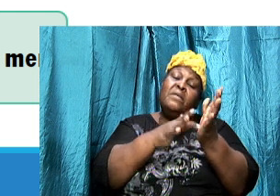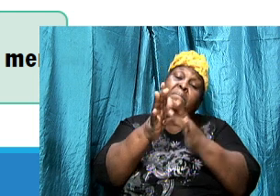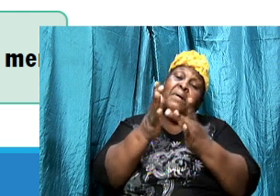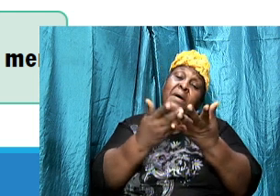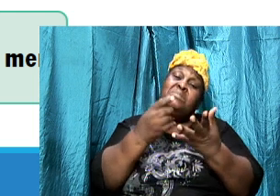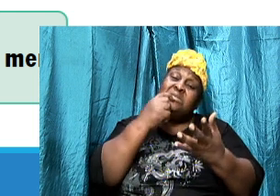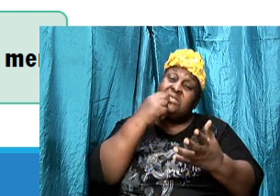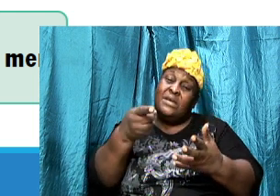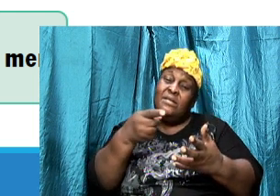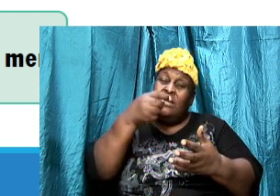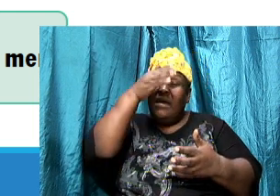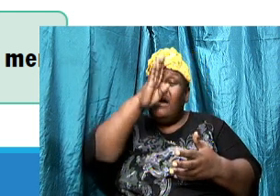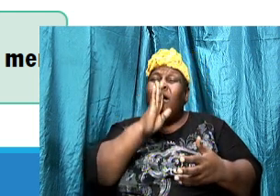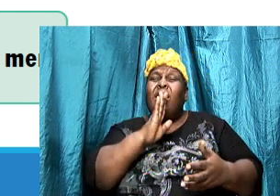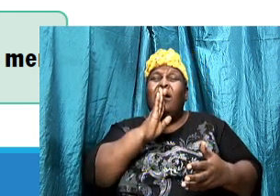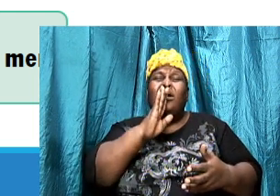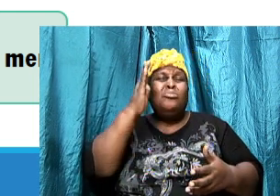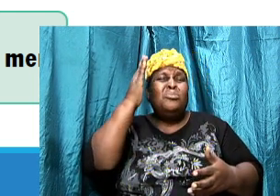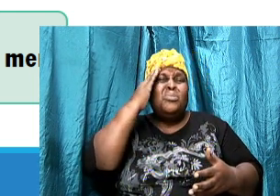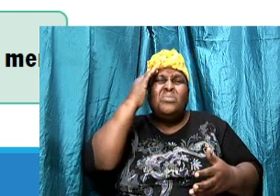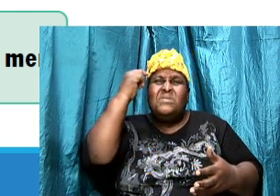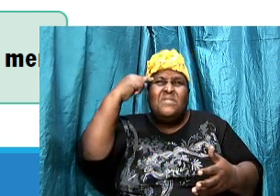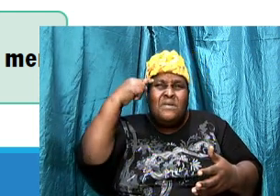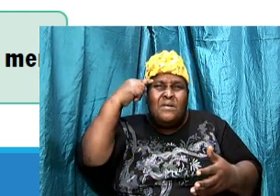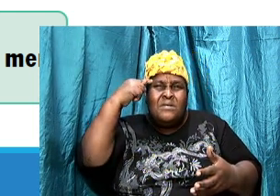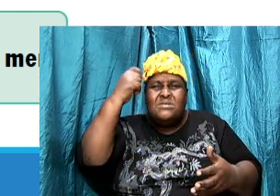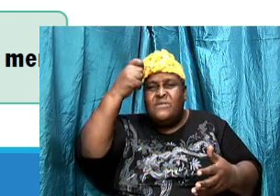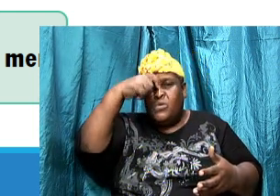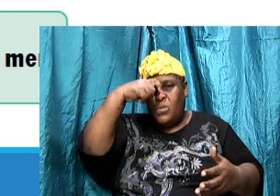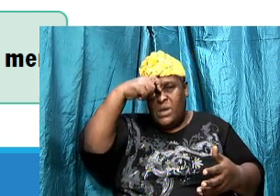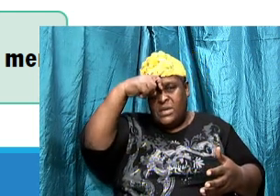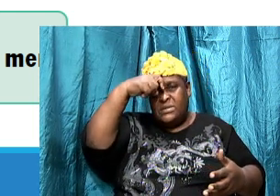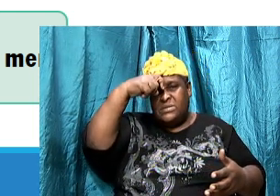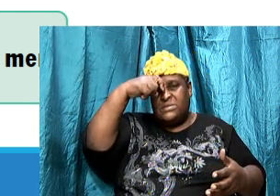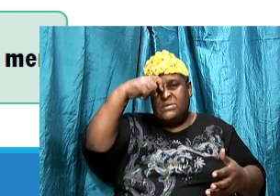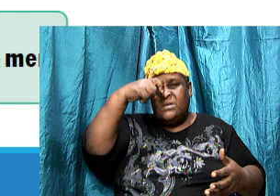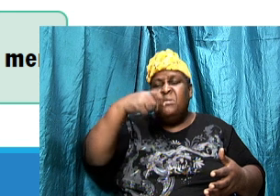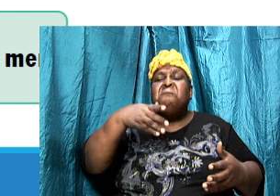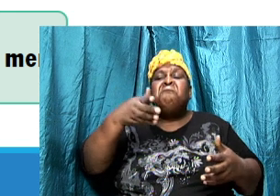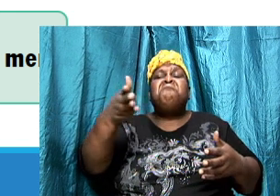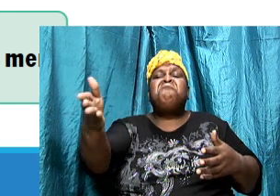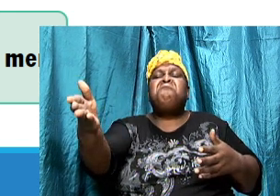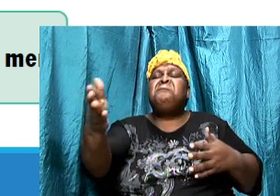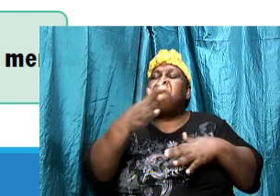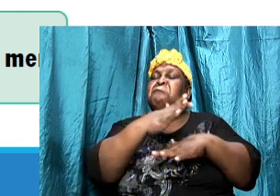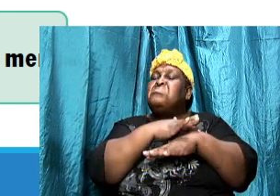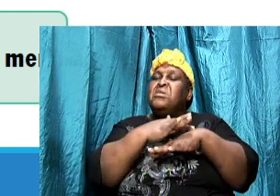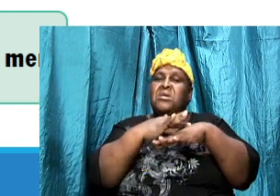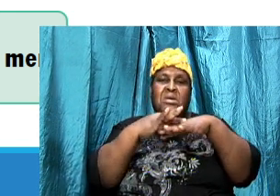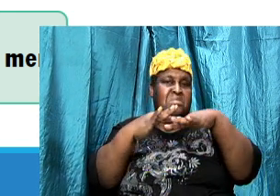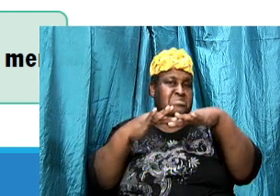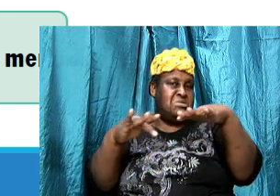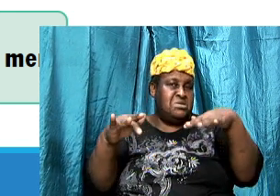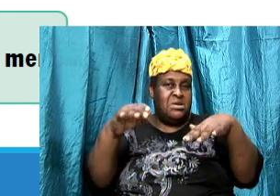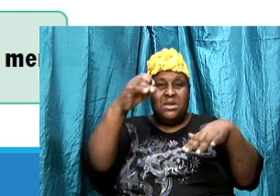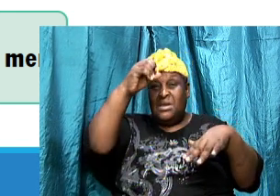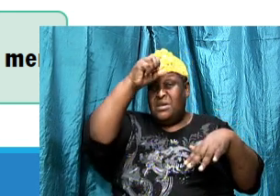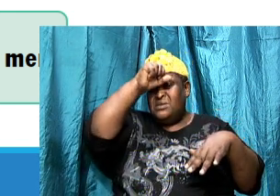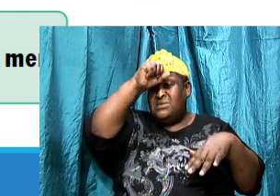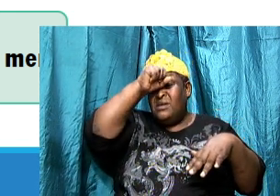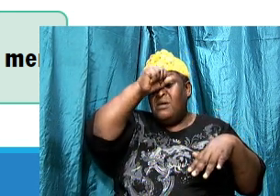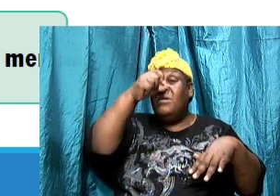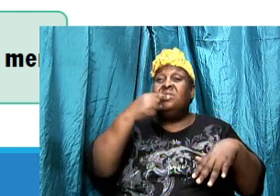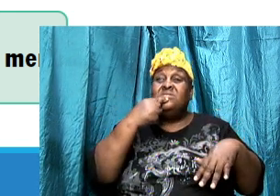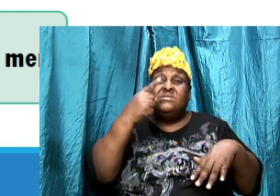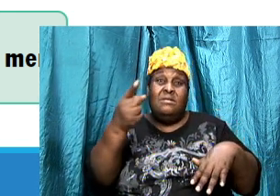that God knows the thought of the wise, that they are vain. Solomon sums it up for